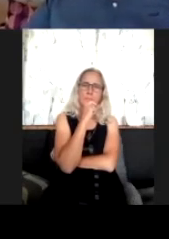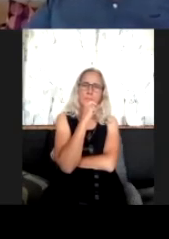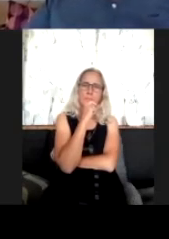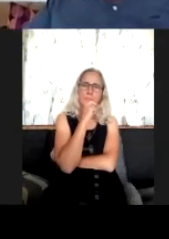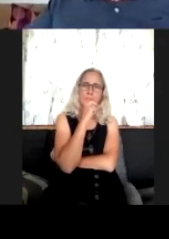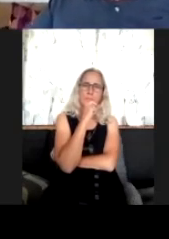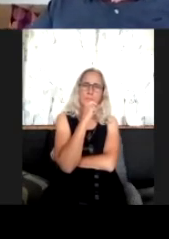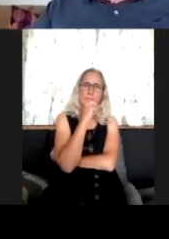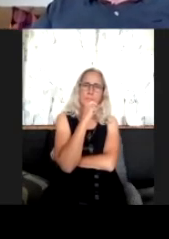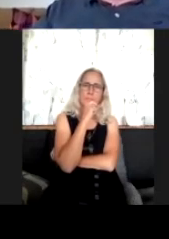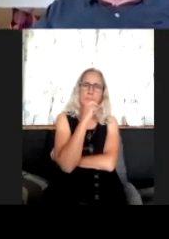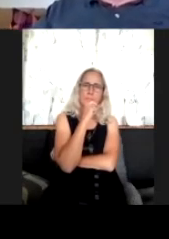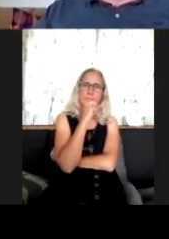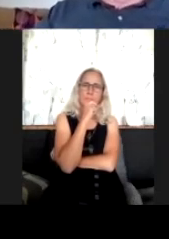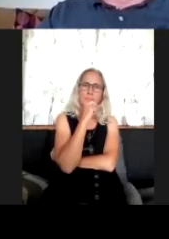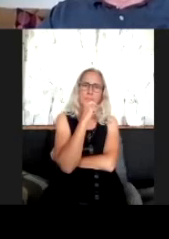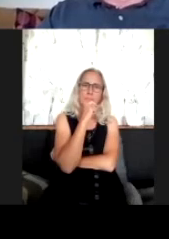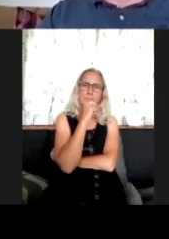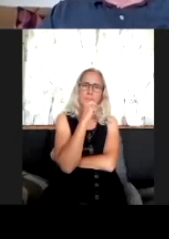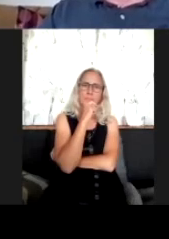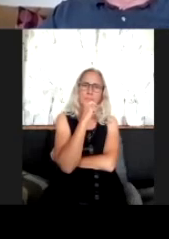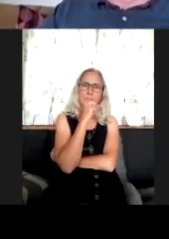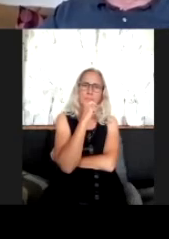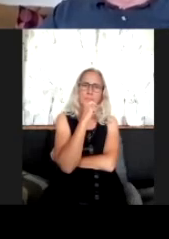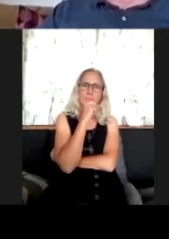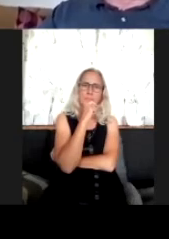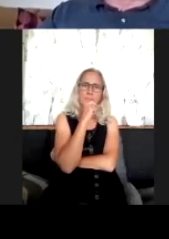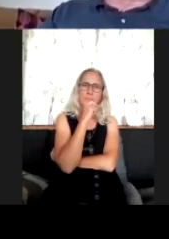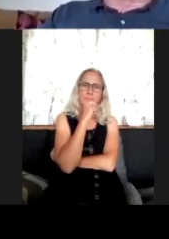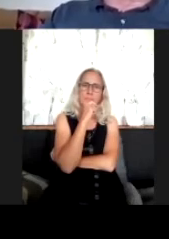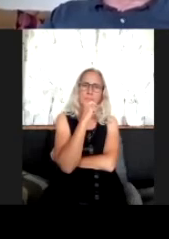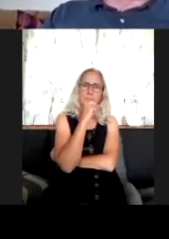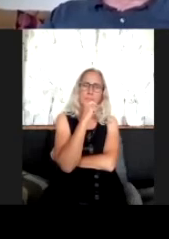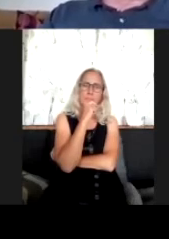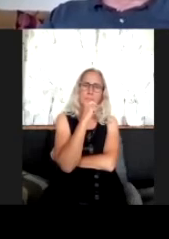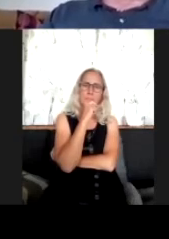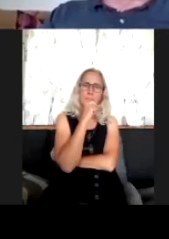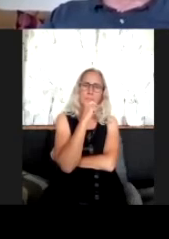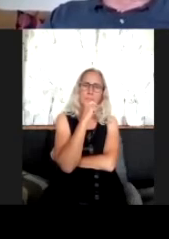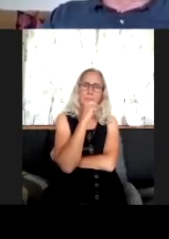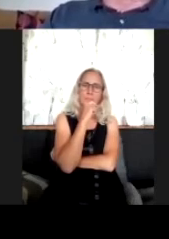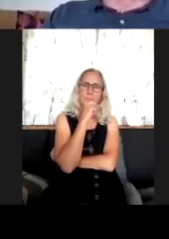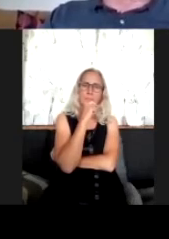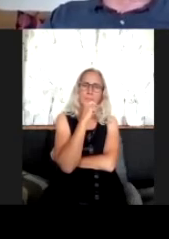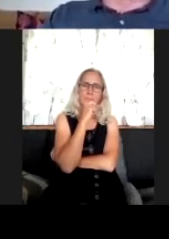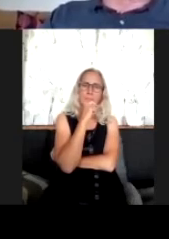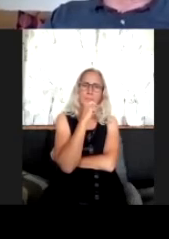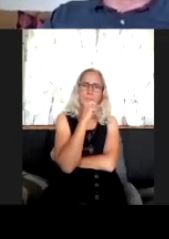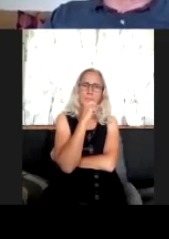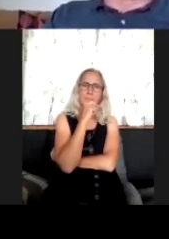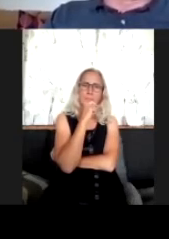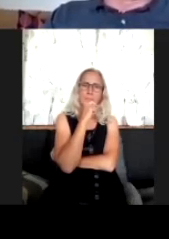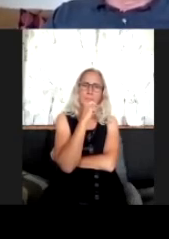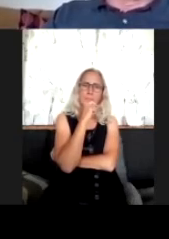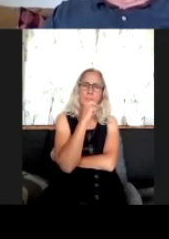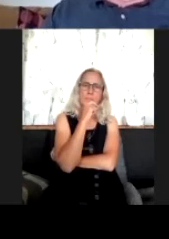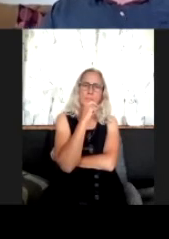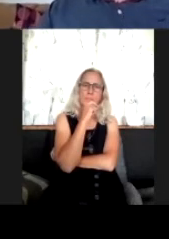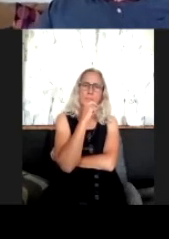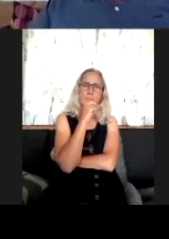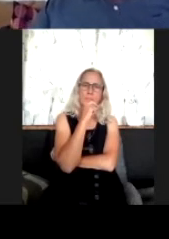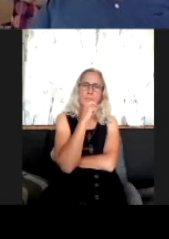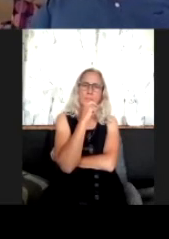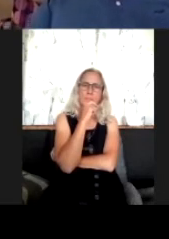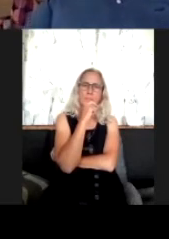rule, govern, manage, maximize. And we are going to learn that next week.